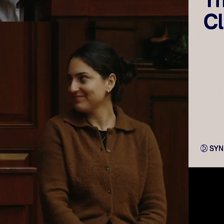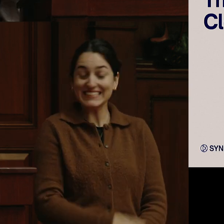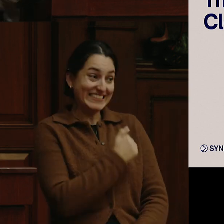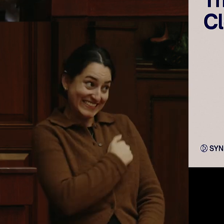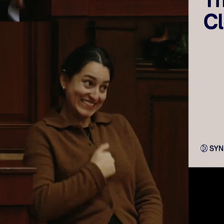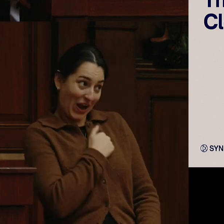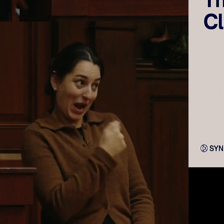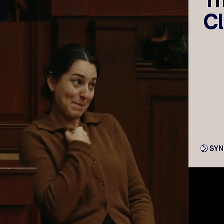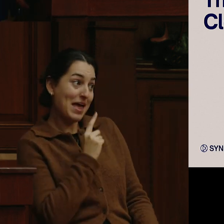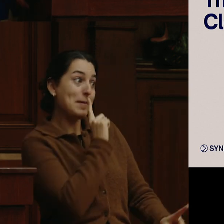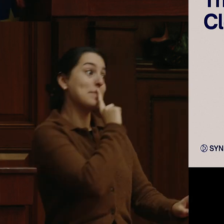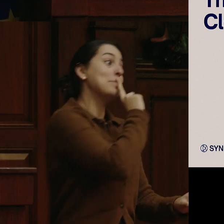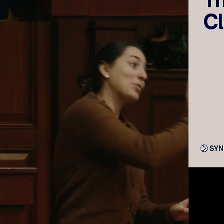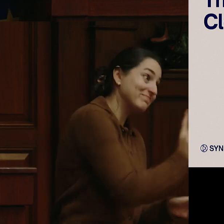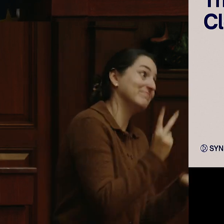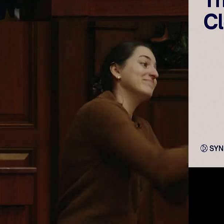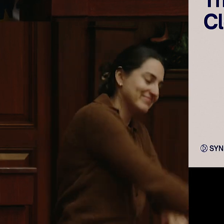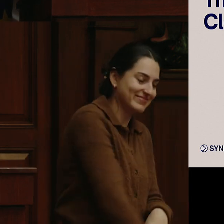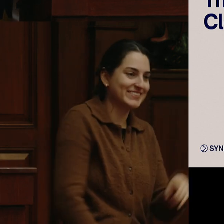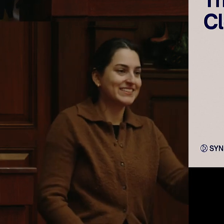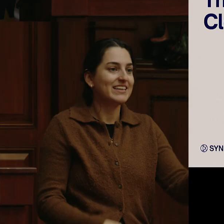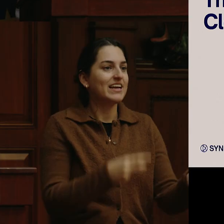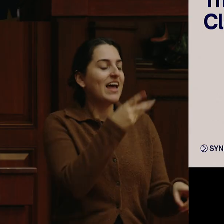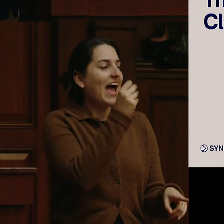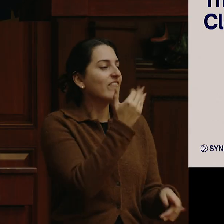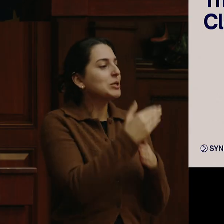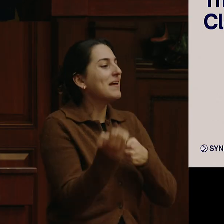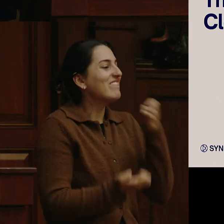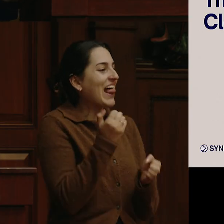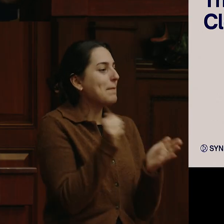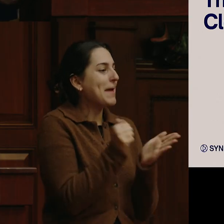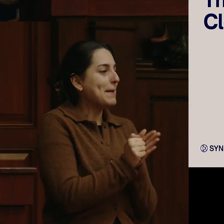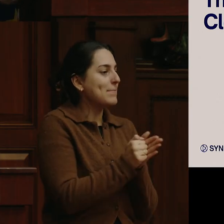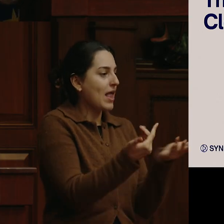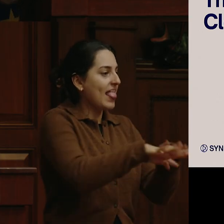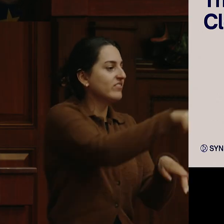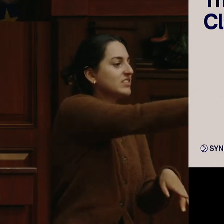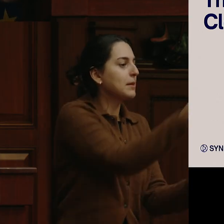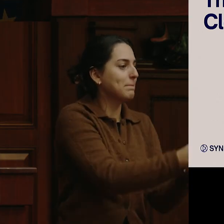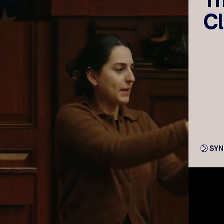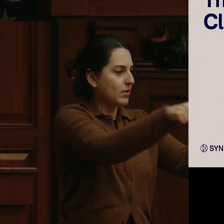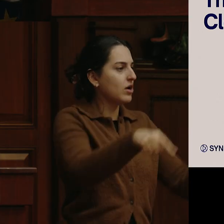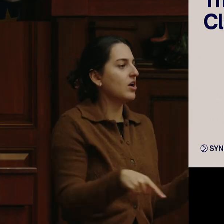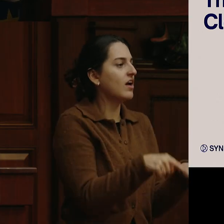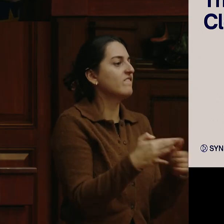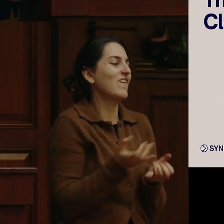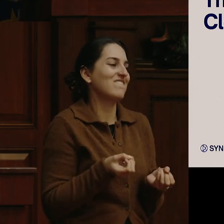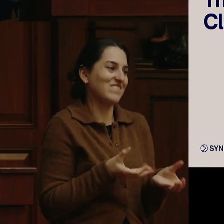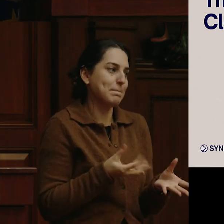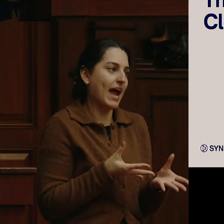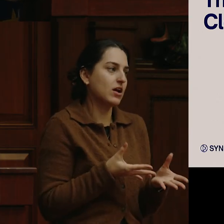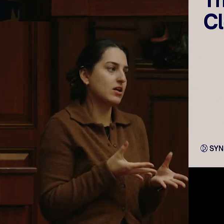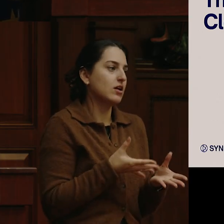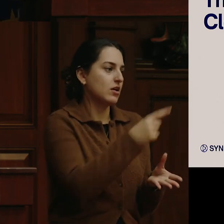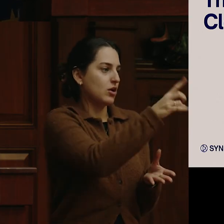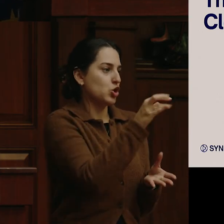Sorry to butt in right at the end again. We have left some evaluation sheets on the tables for feedback, and